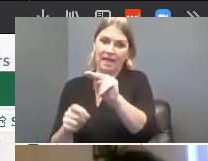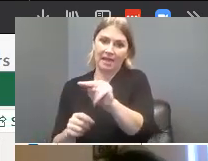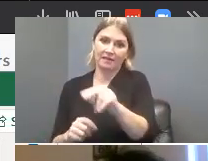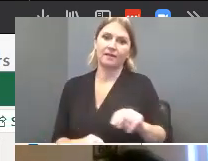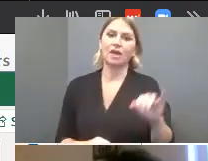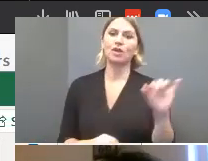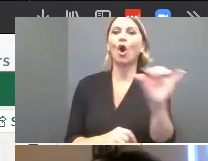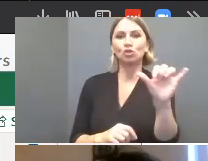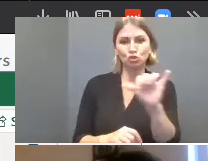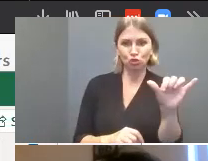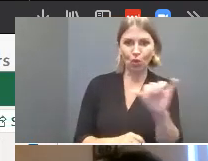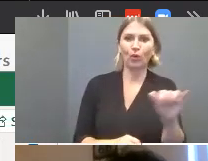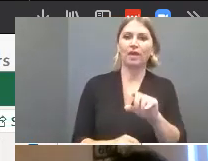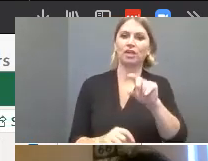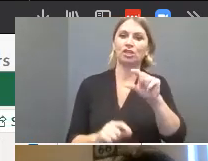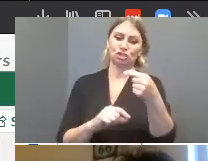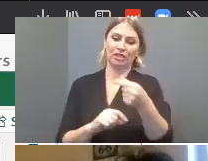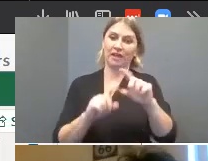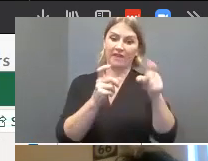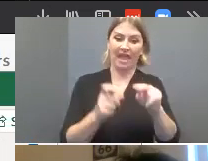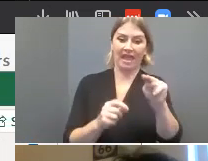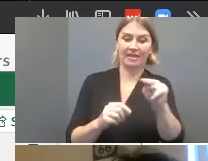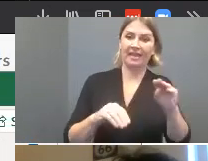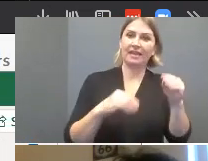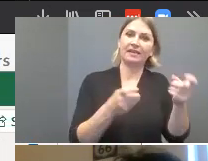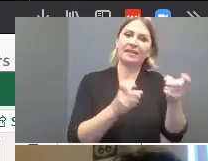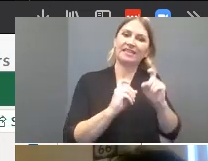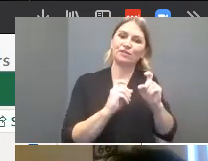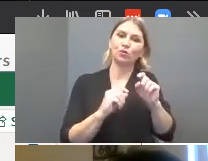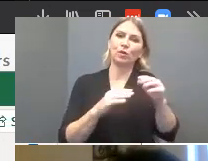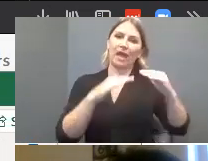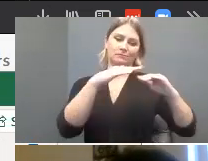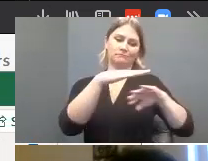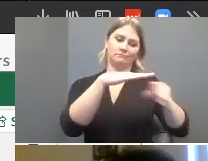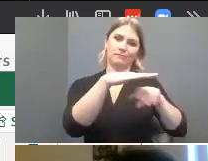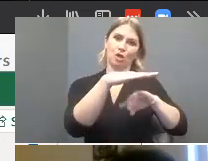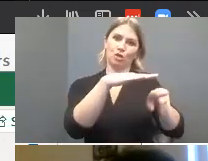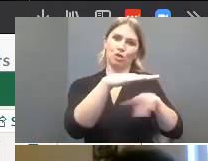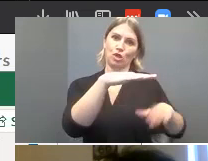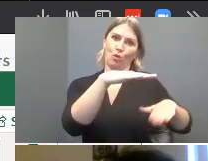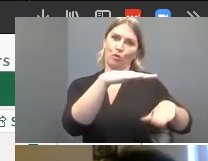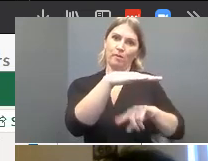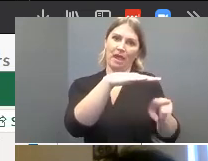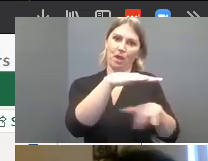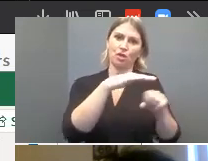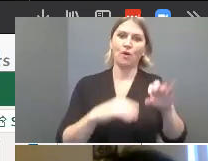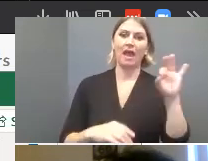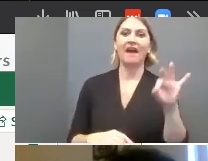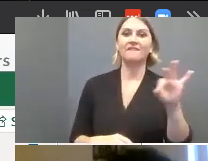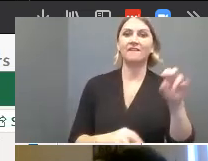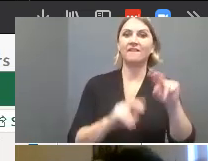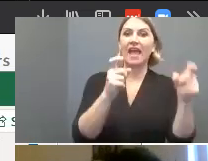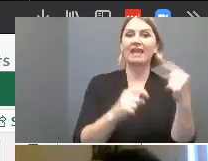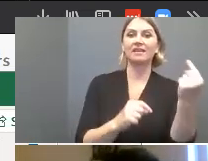also gives you a lower bound with two different constants. So essentially it means that f of n is always going to be